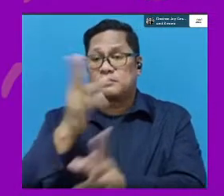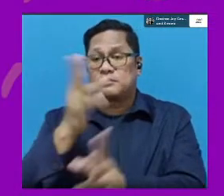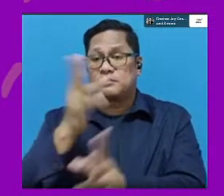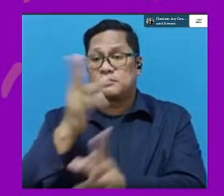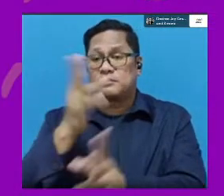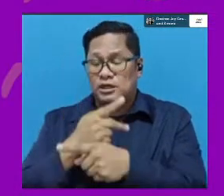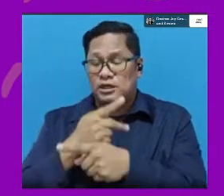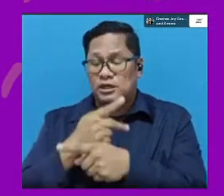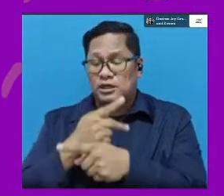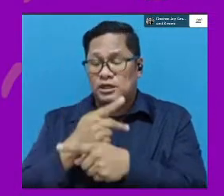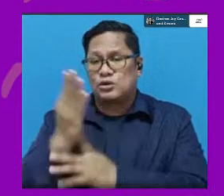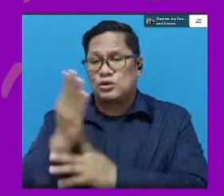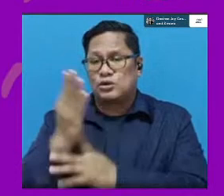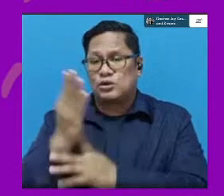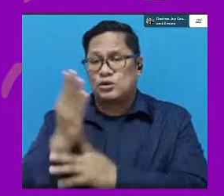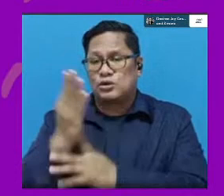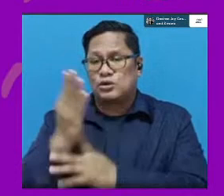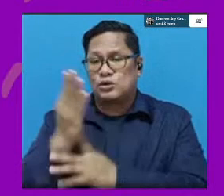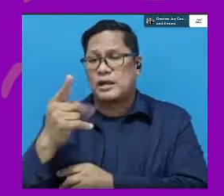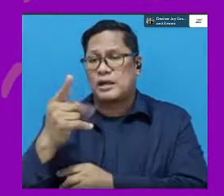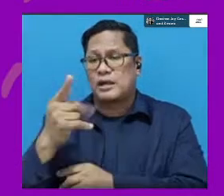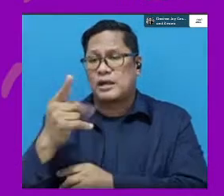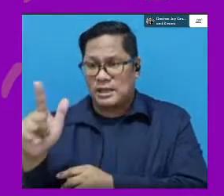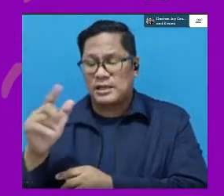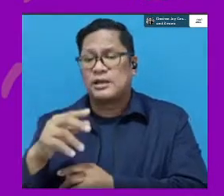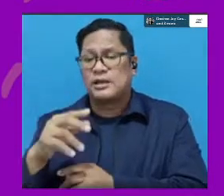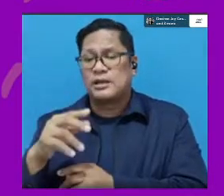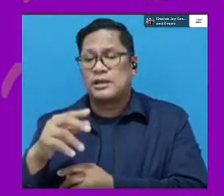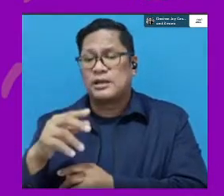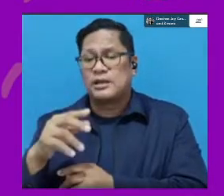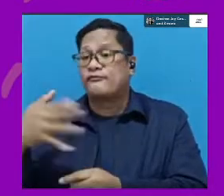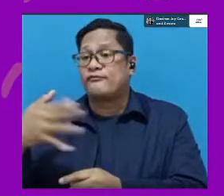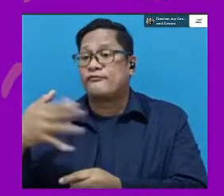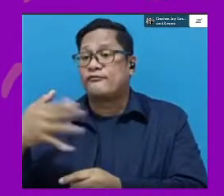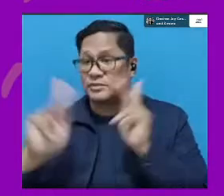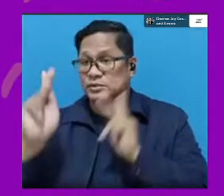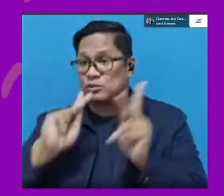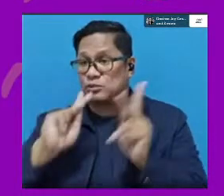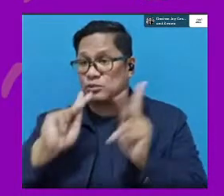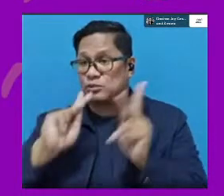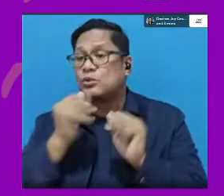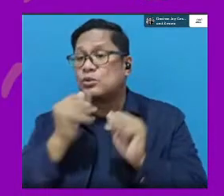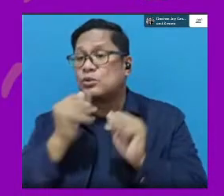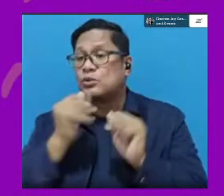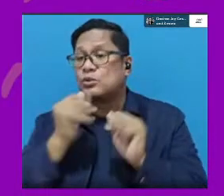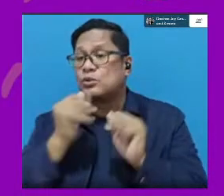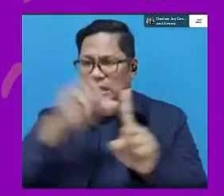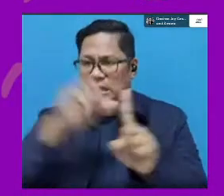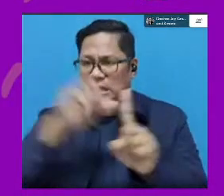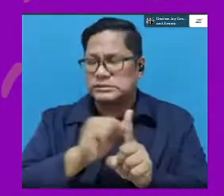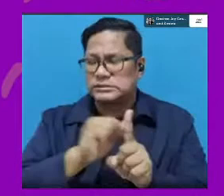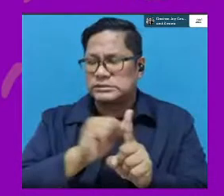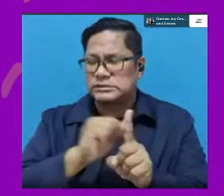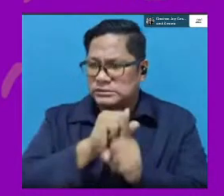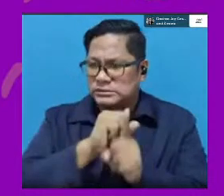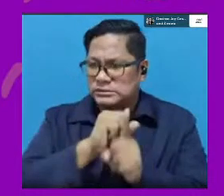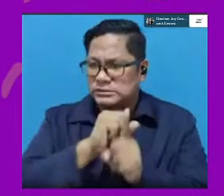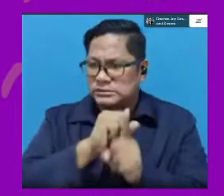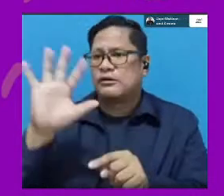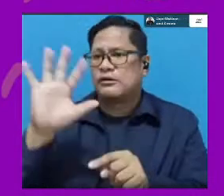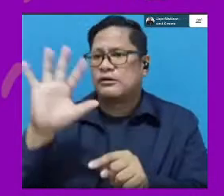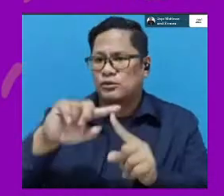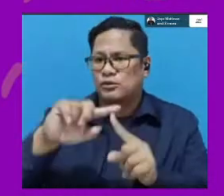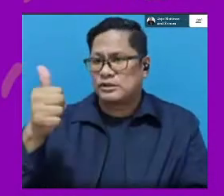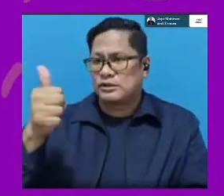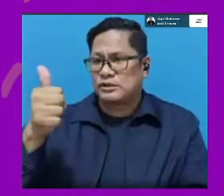and artisanal fisher folks. These are fisher folks who are able to catch about between 5 to 10 kilos